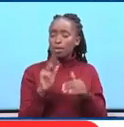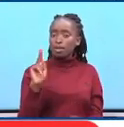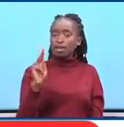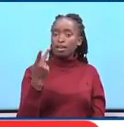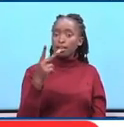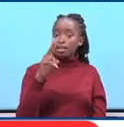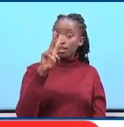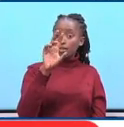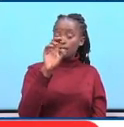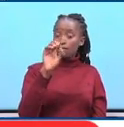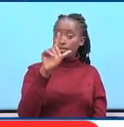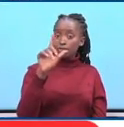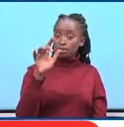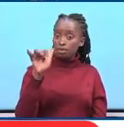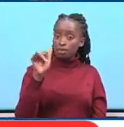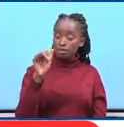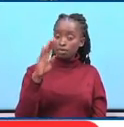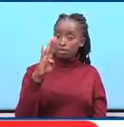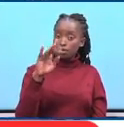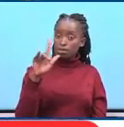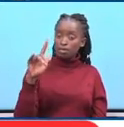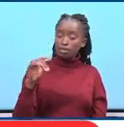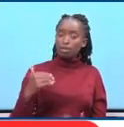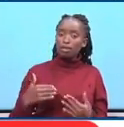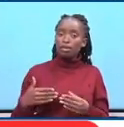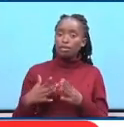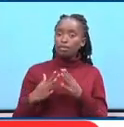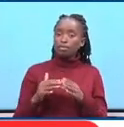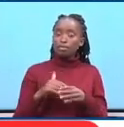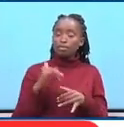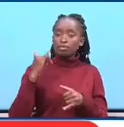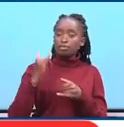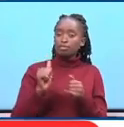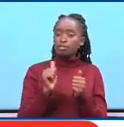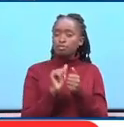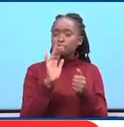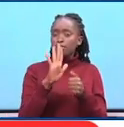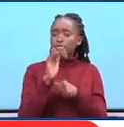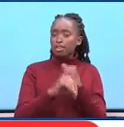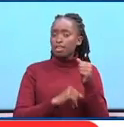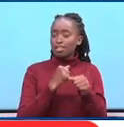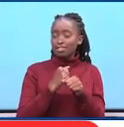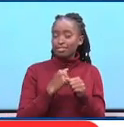League title that has eluded them for the past 15 years.